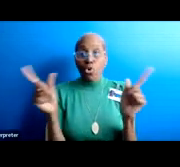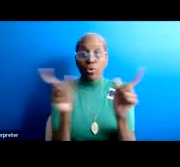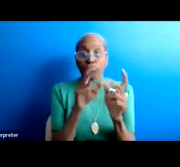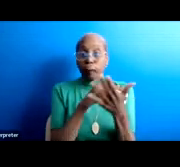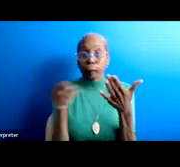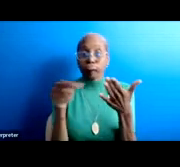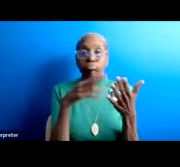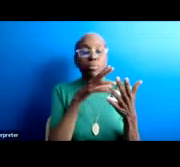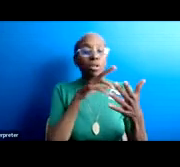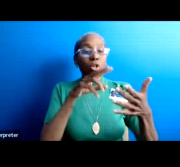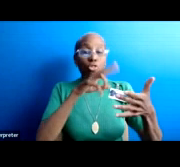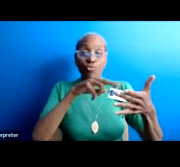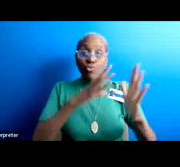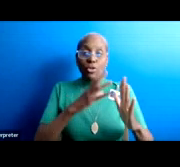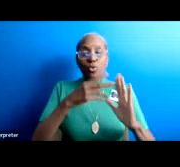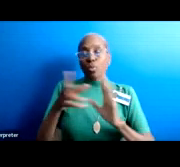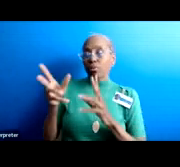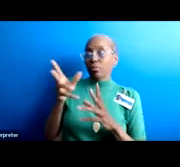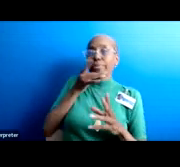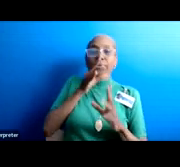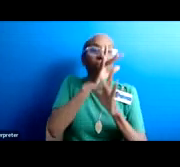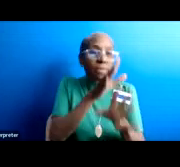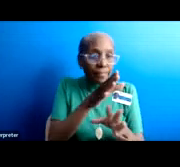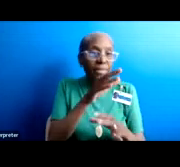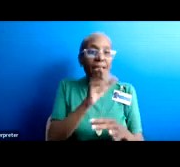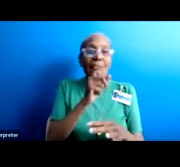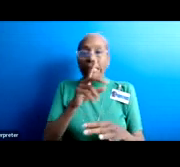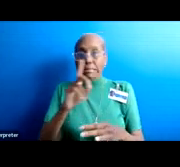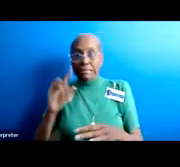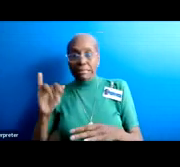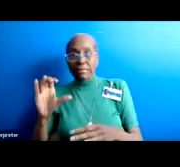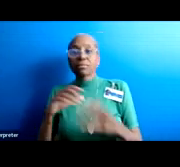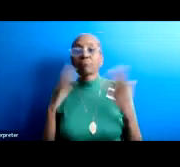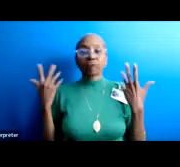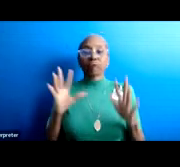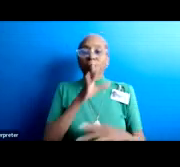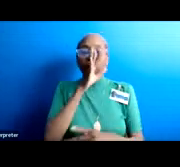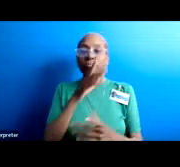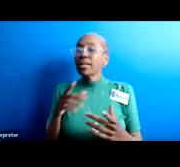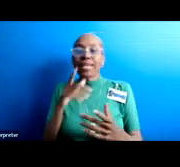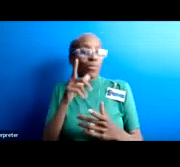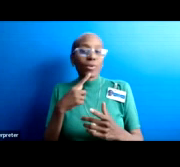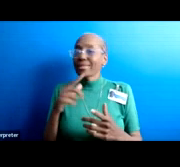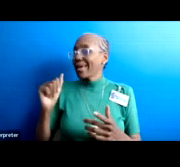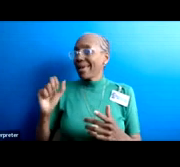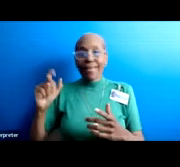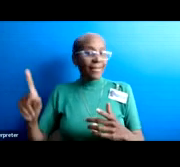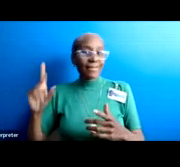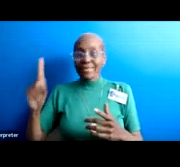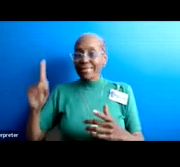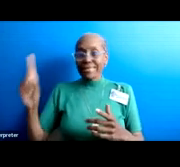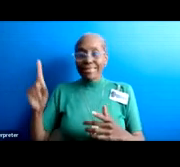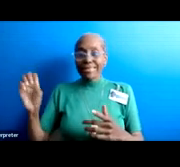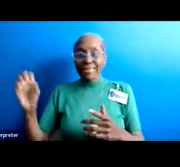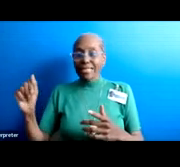being careful that we explain that later, or add necessary punctuation, add necessary